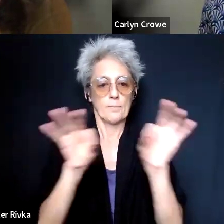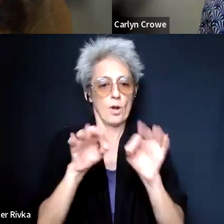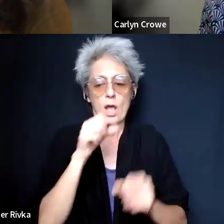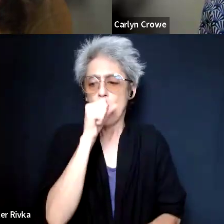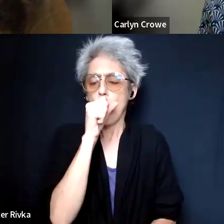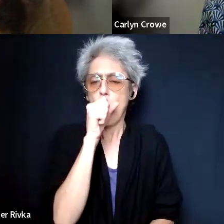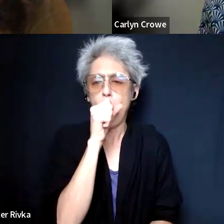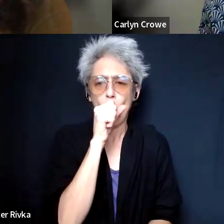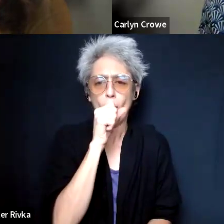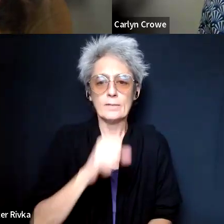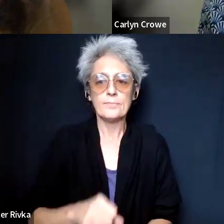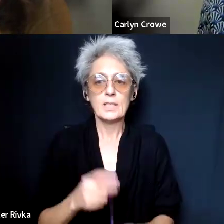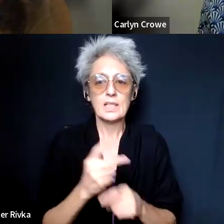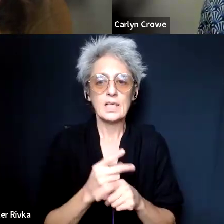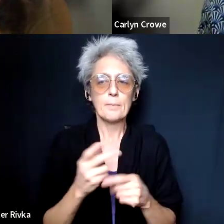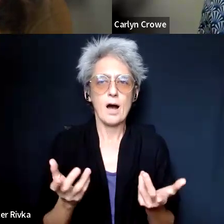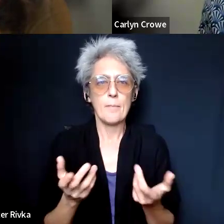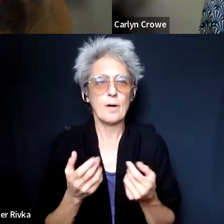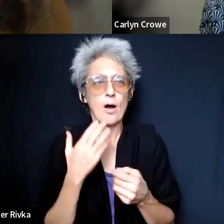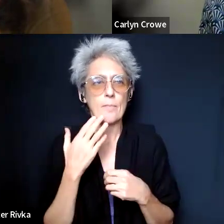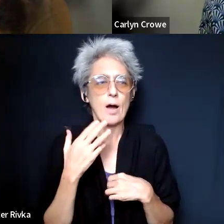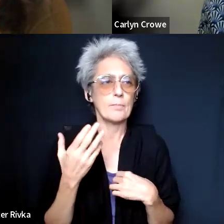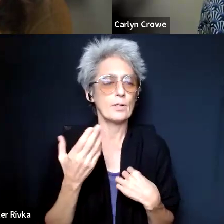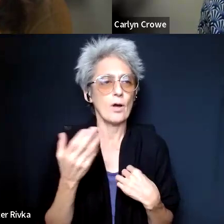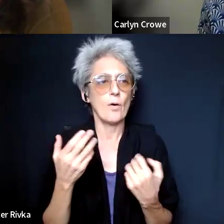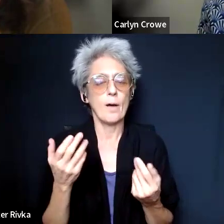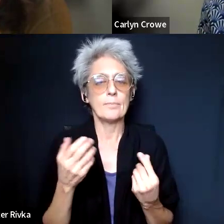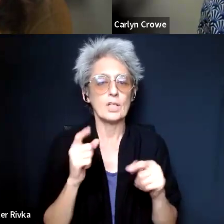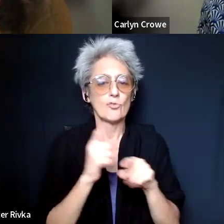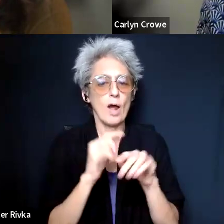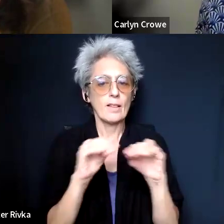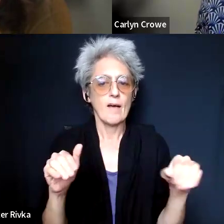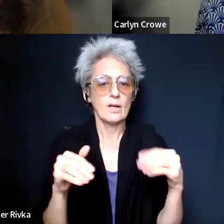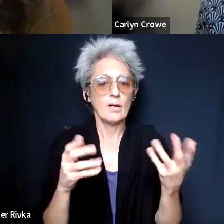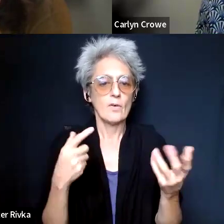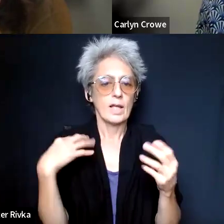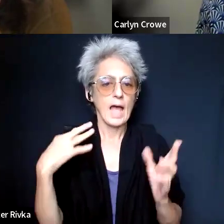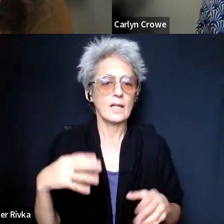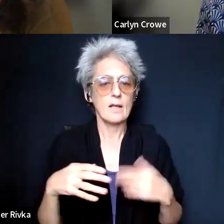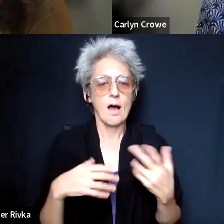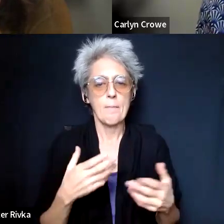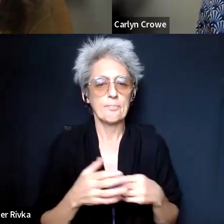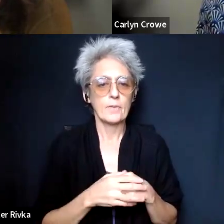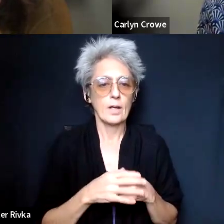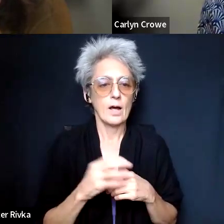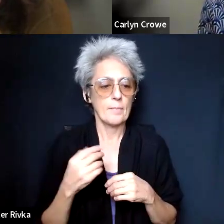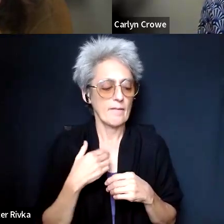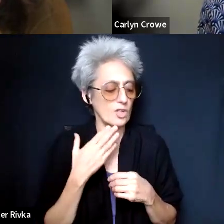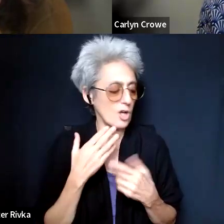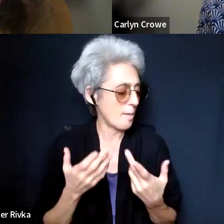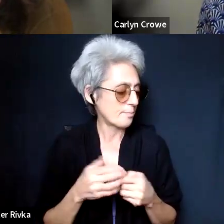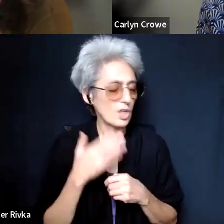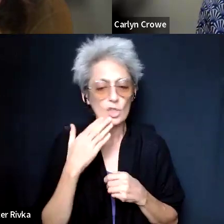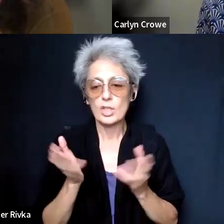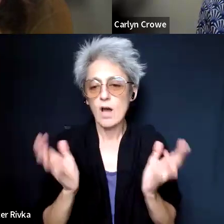on a level that the candidates could have good conversation